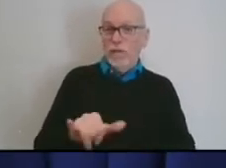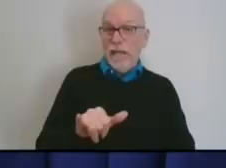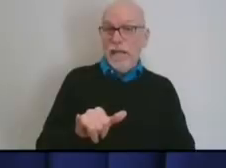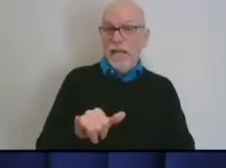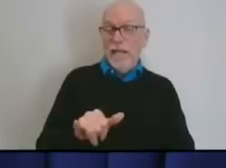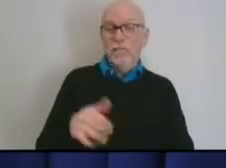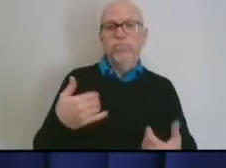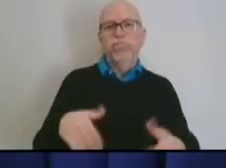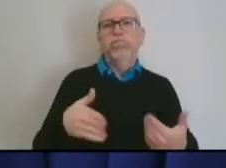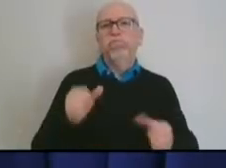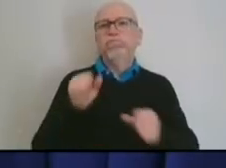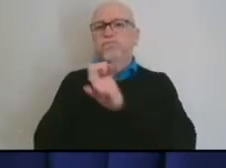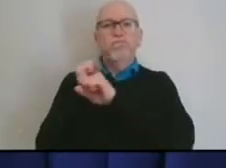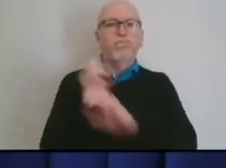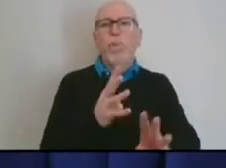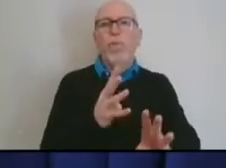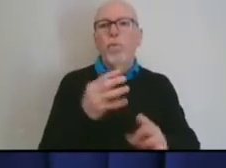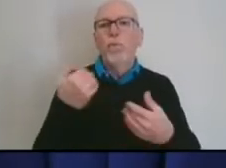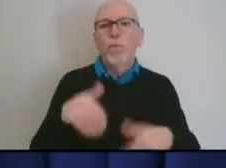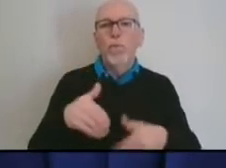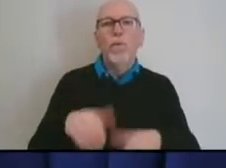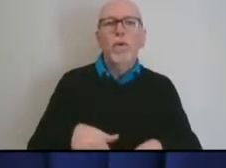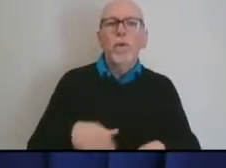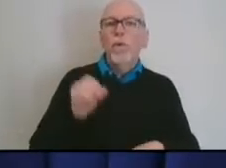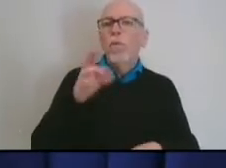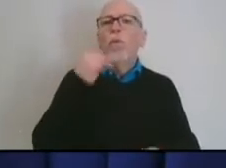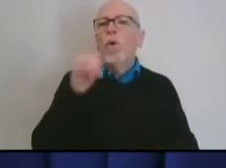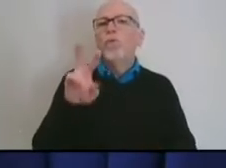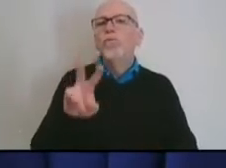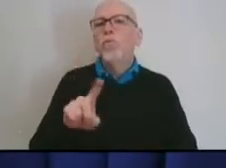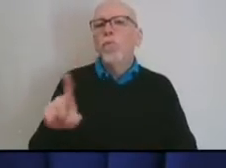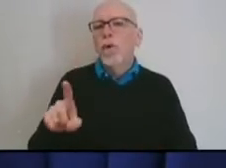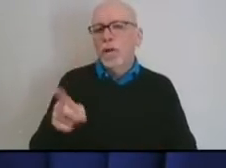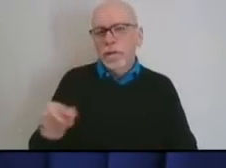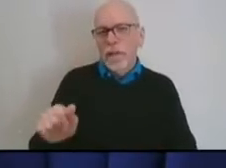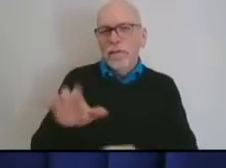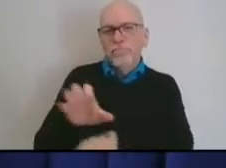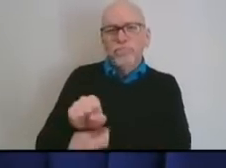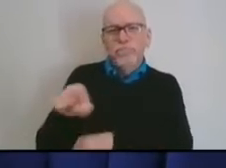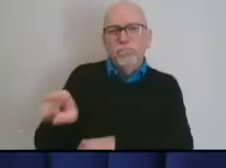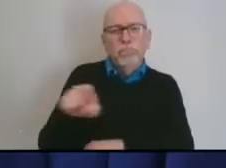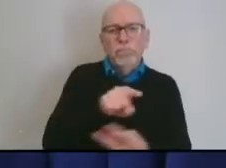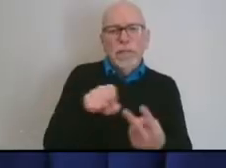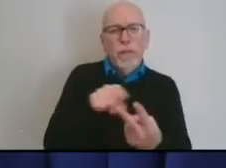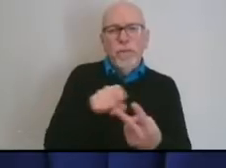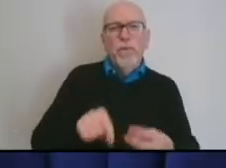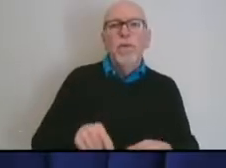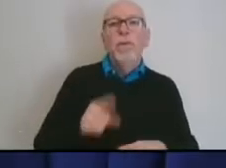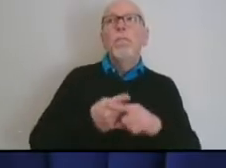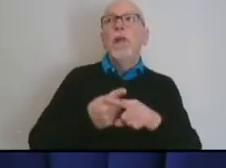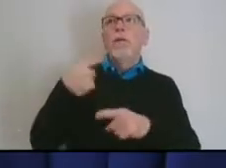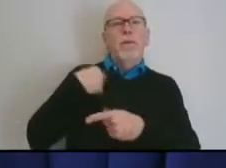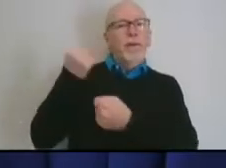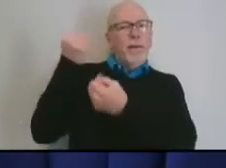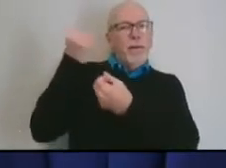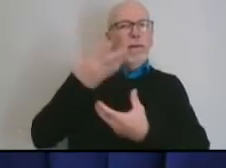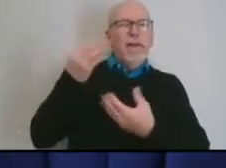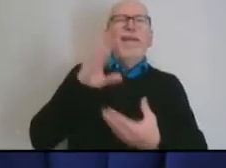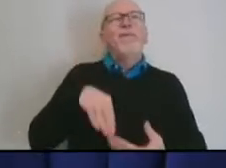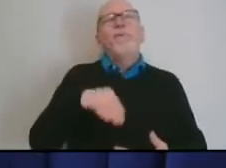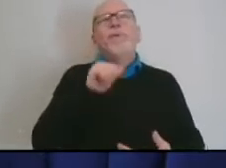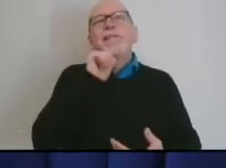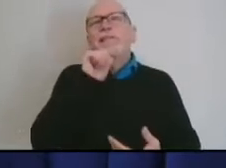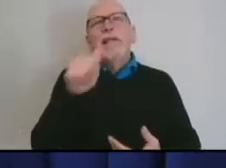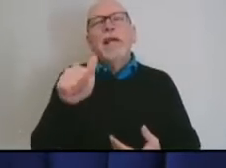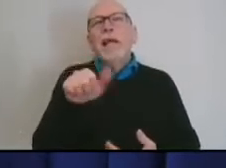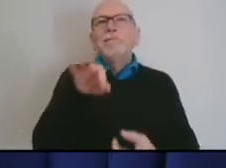Phenomenal turnout. Or call 211 and get scheduled. And then we're getting reports of, and I know it's not flawless,